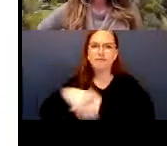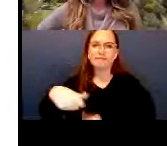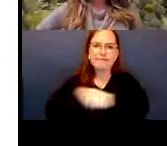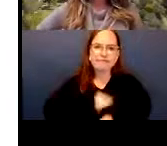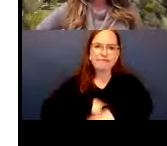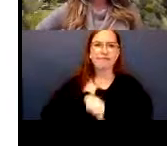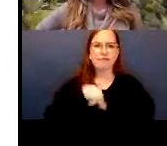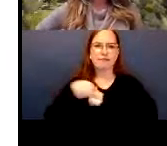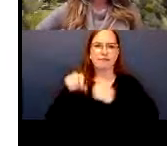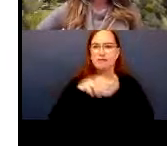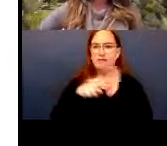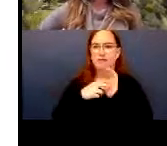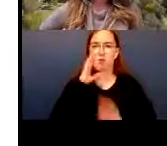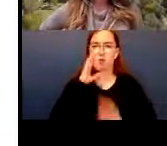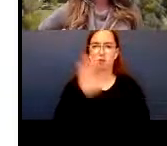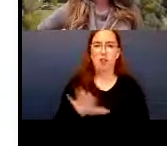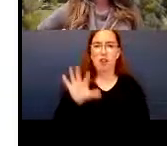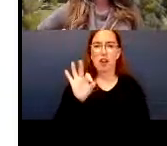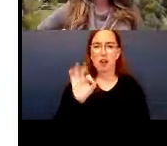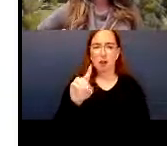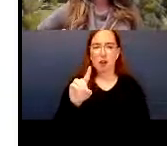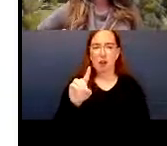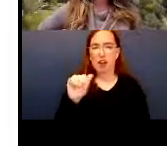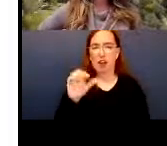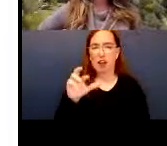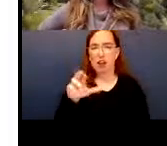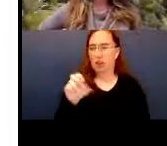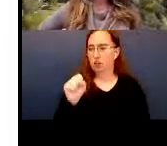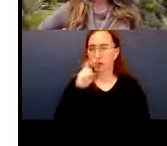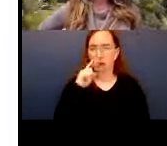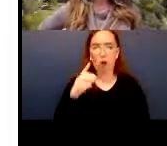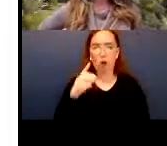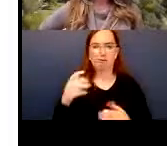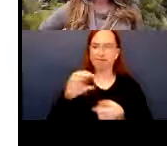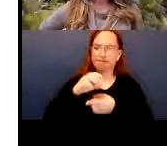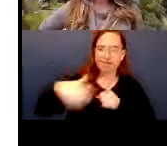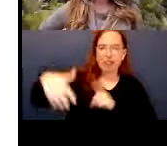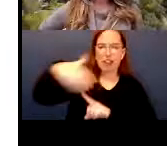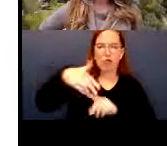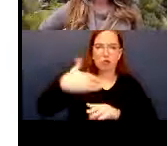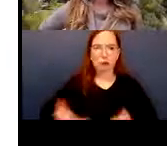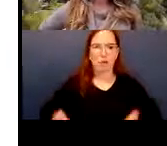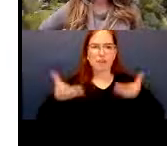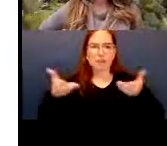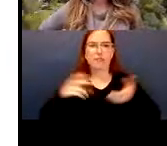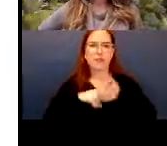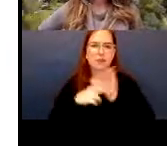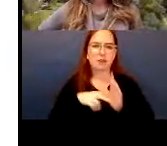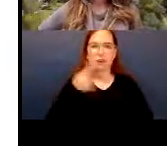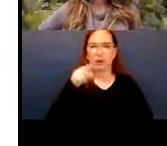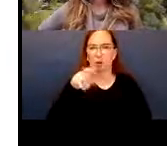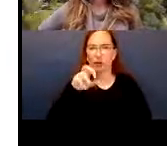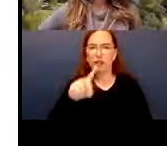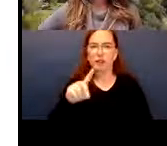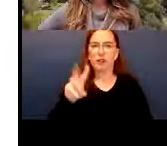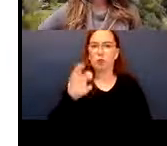91 acres of ecological uplift in this concept. So that's upland and woodlands, riparian